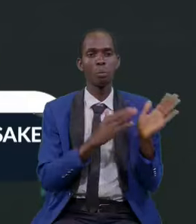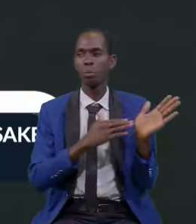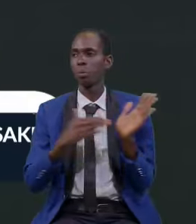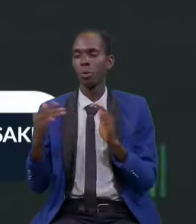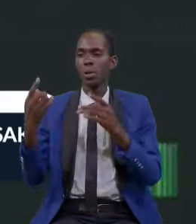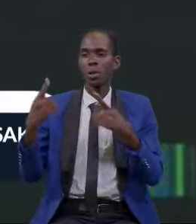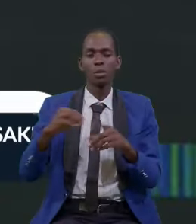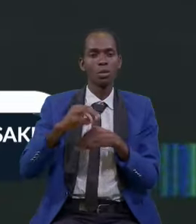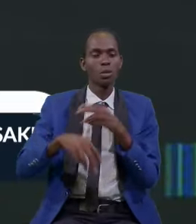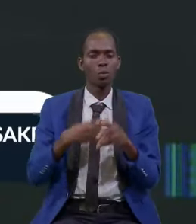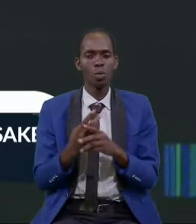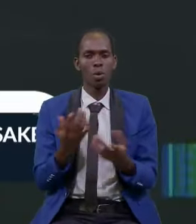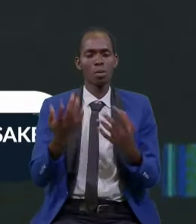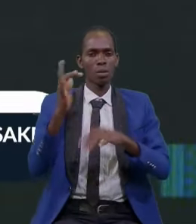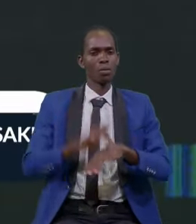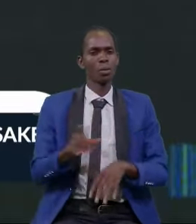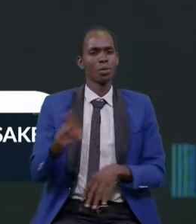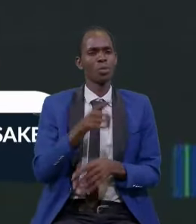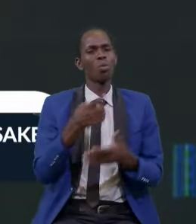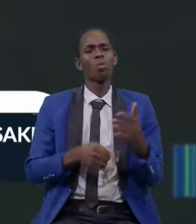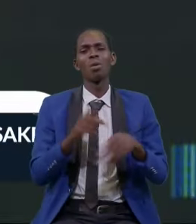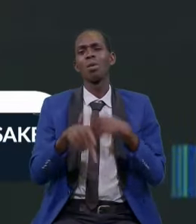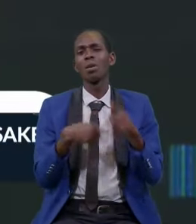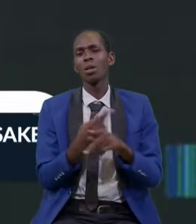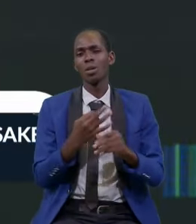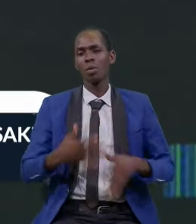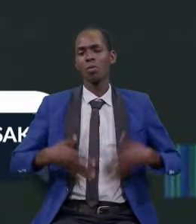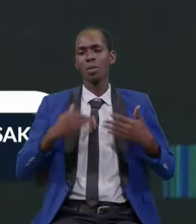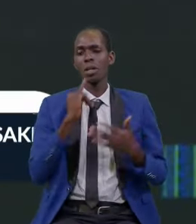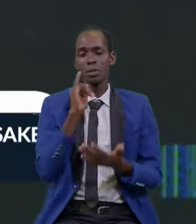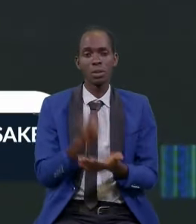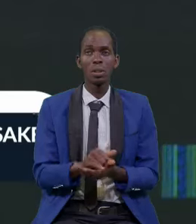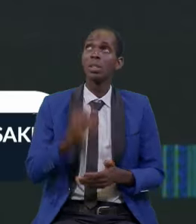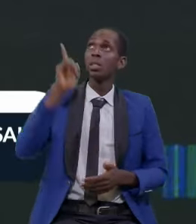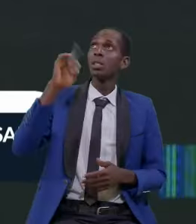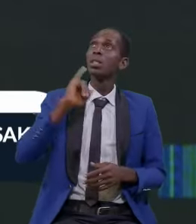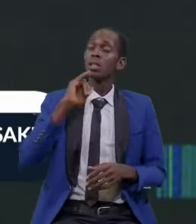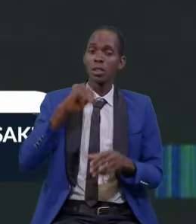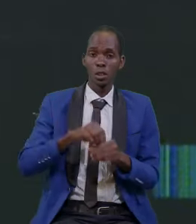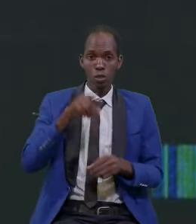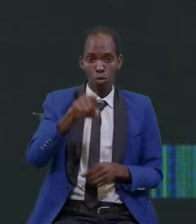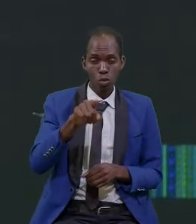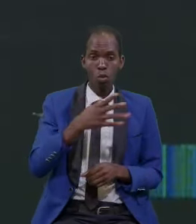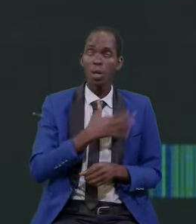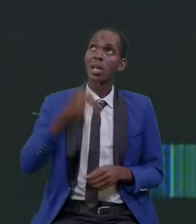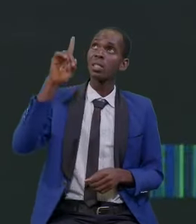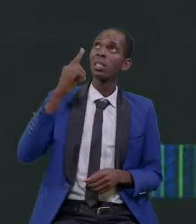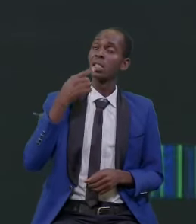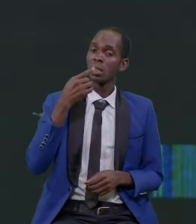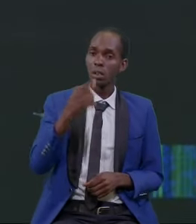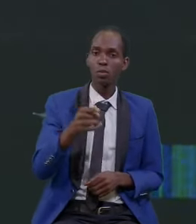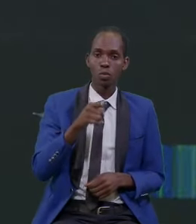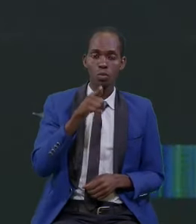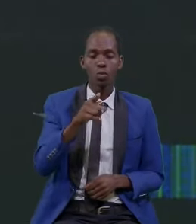down. What kind of life is that? It lives in you and it says, ye are strong. And the word